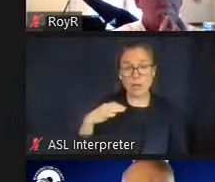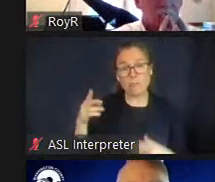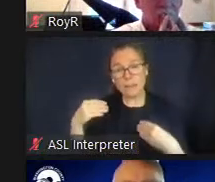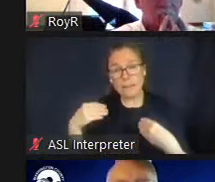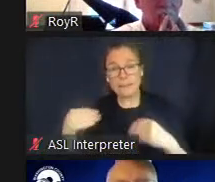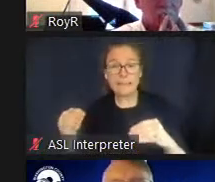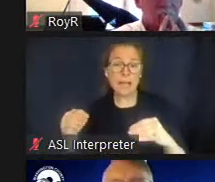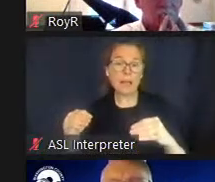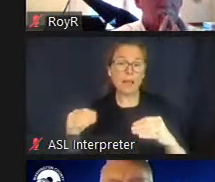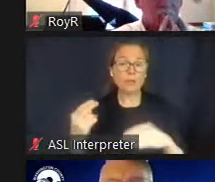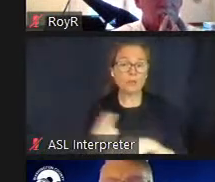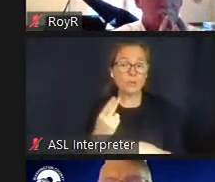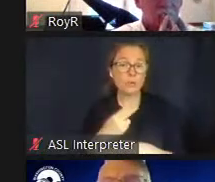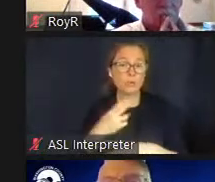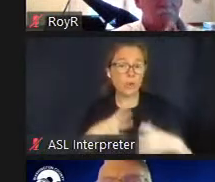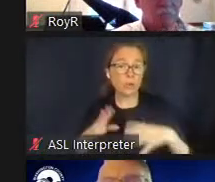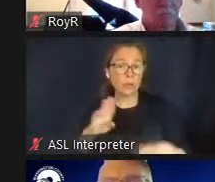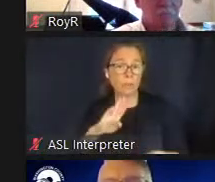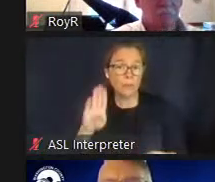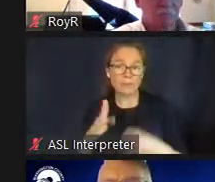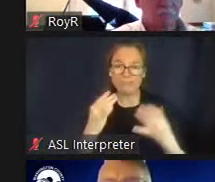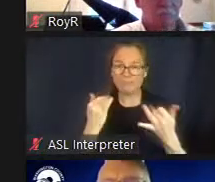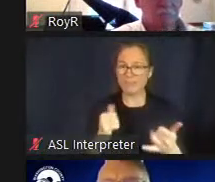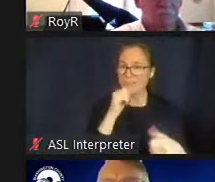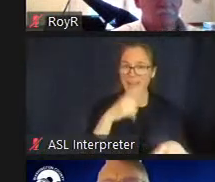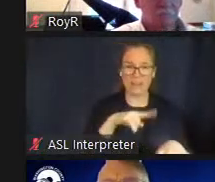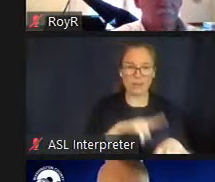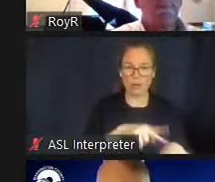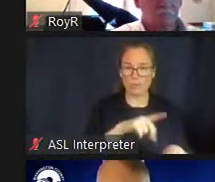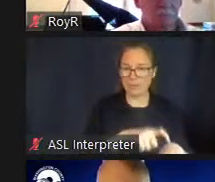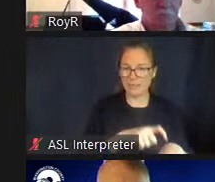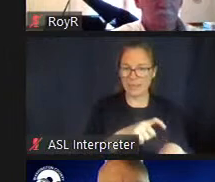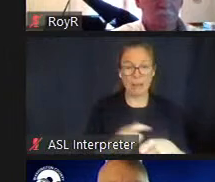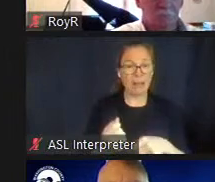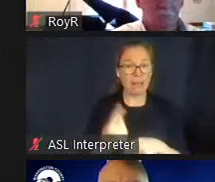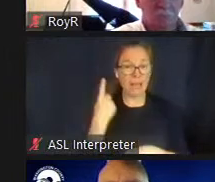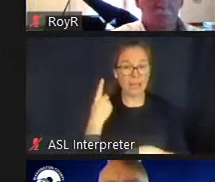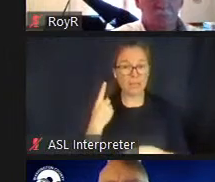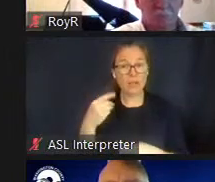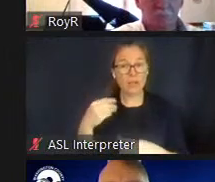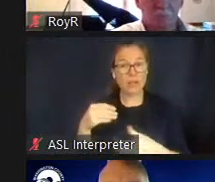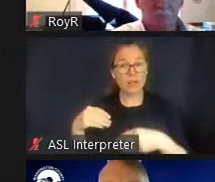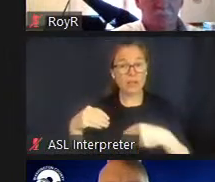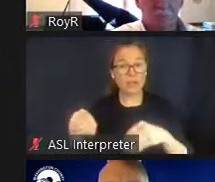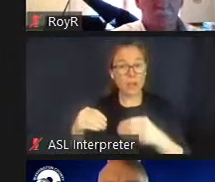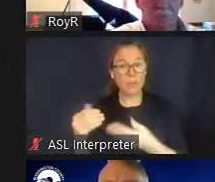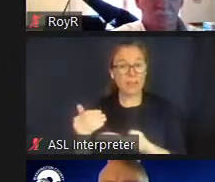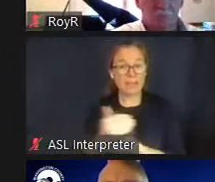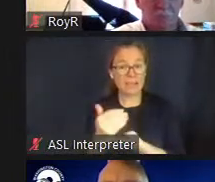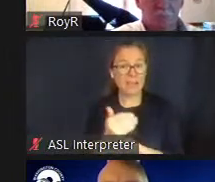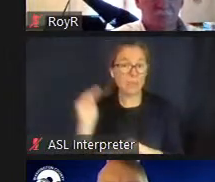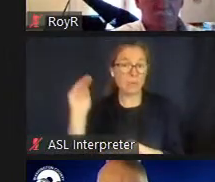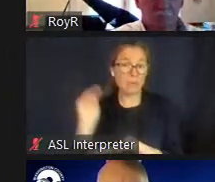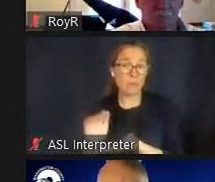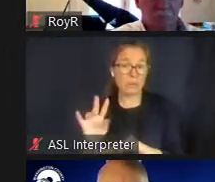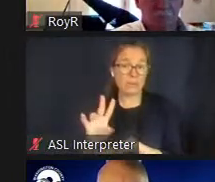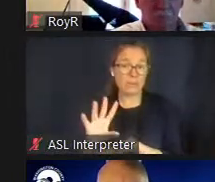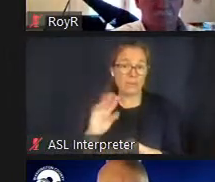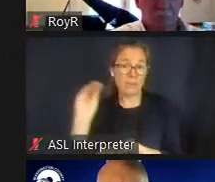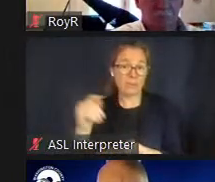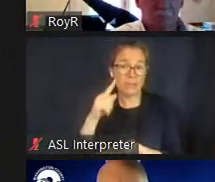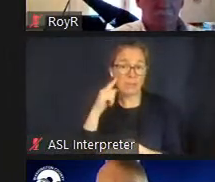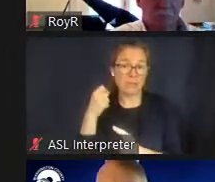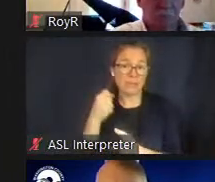in Beaverton. These are not normal times. Last year, our shop income was reduced by 75% due to the